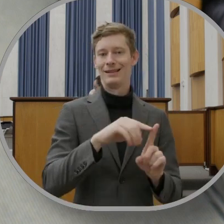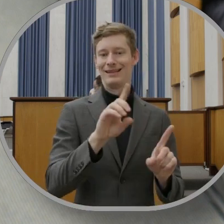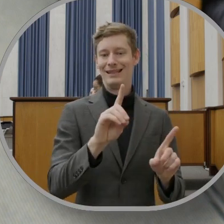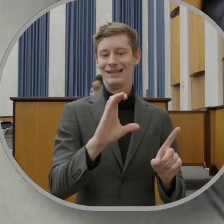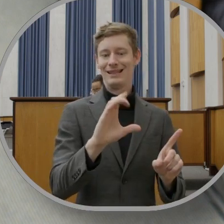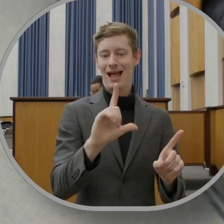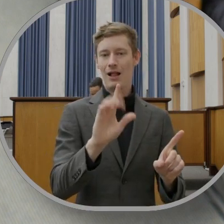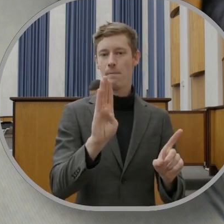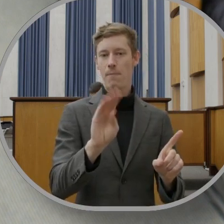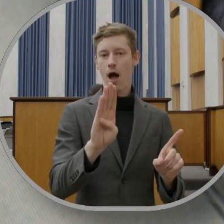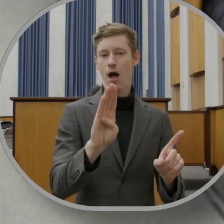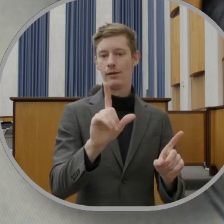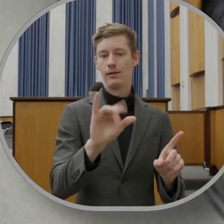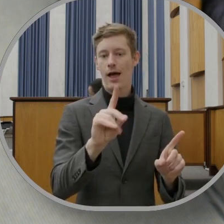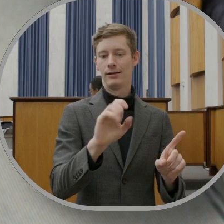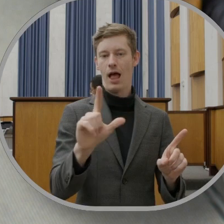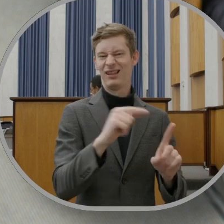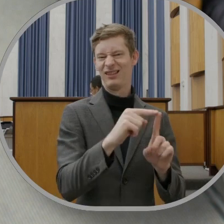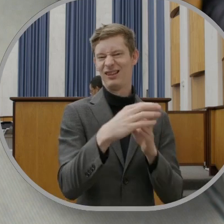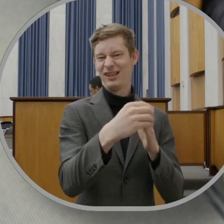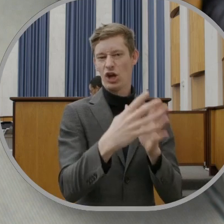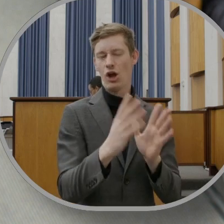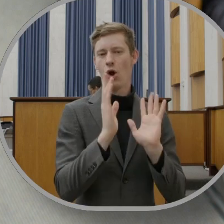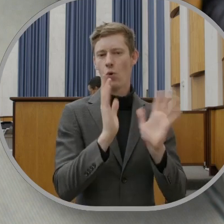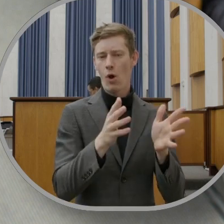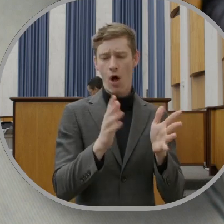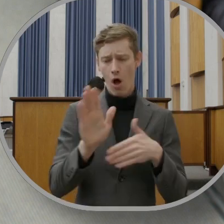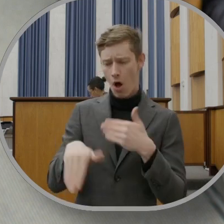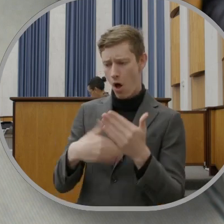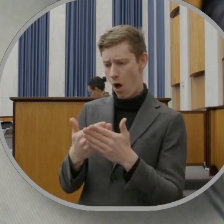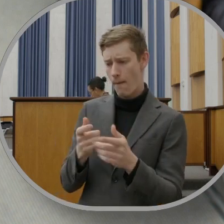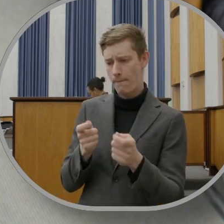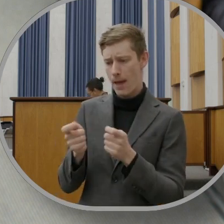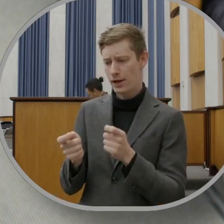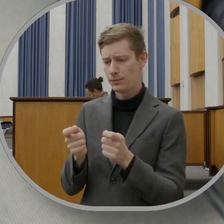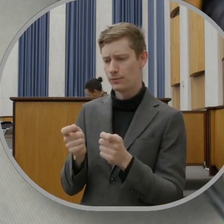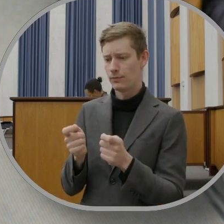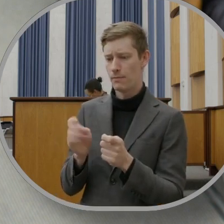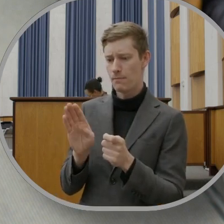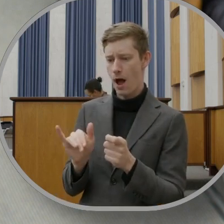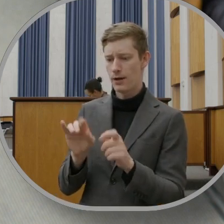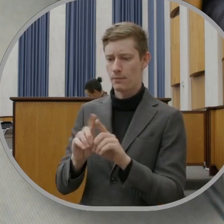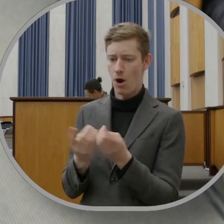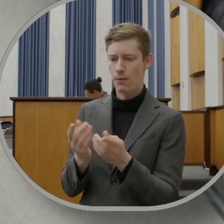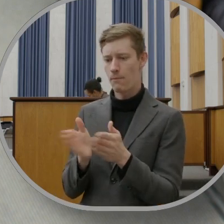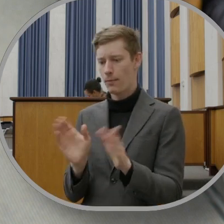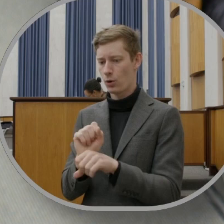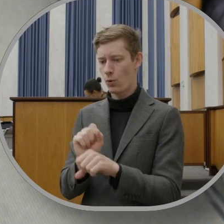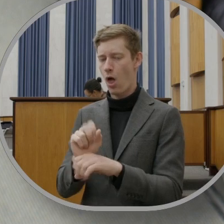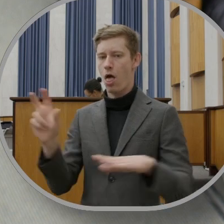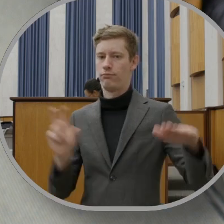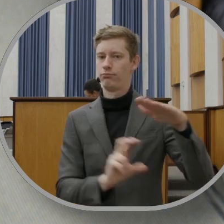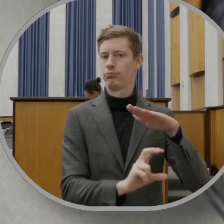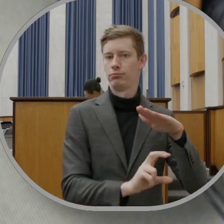us diversify the responsibilities previously all managed by the Department of Public Works. Specifically,